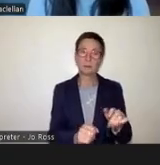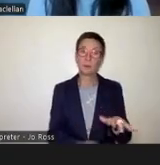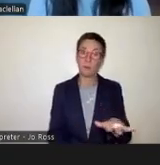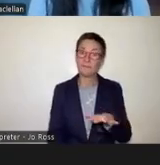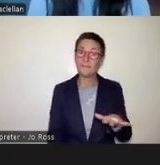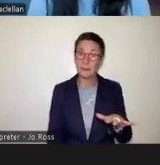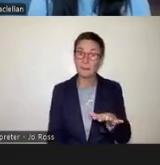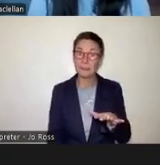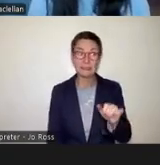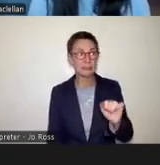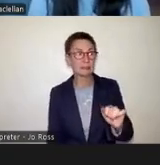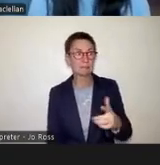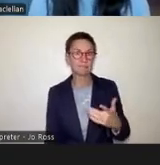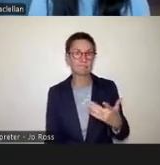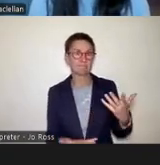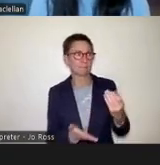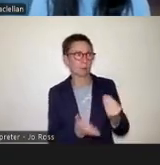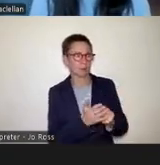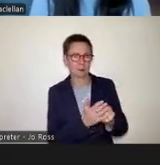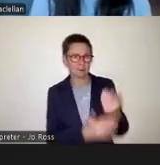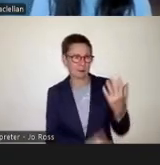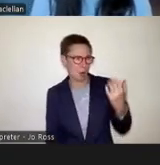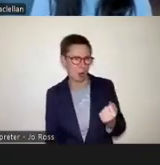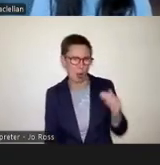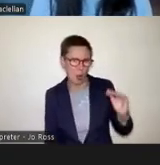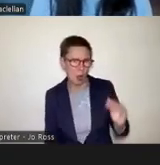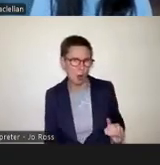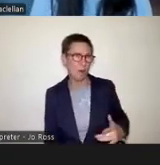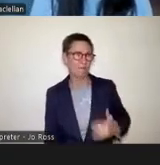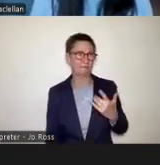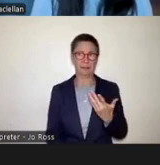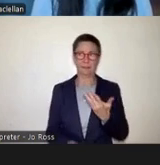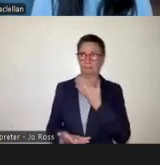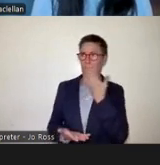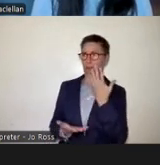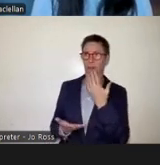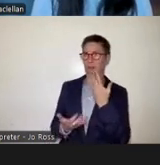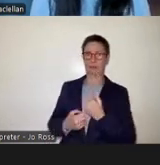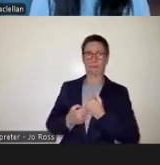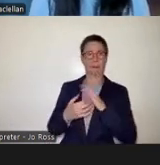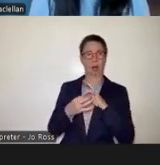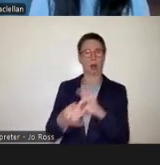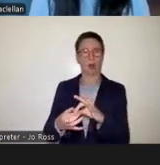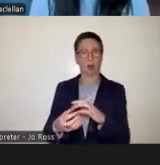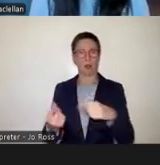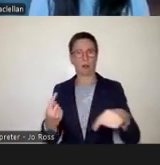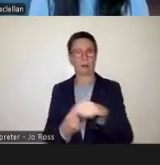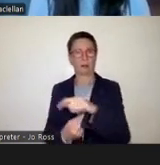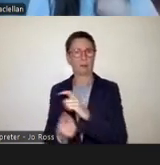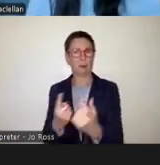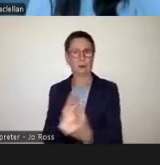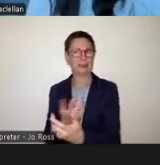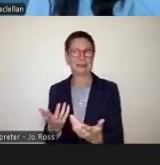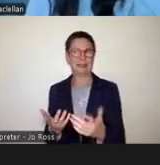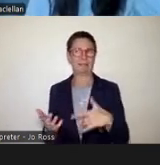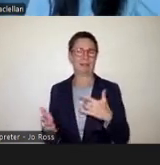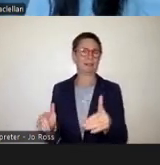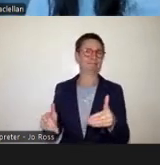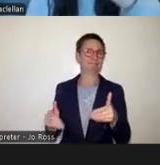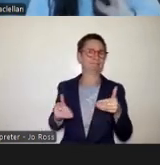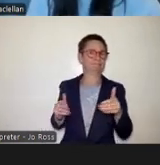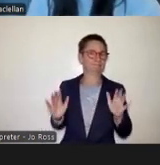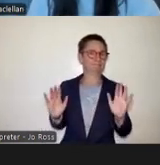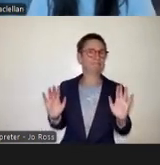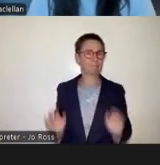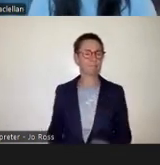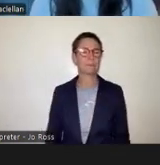families with a lower income felt a much lower sense of belonging within their community and further afield